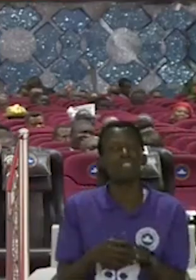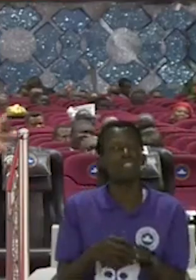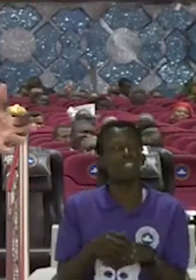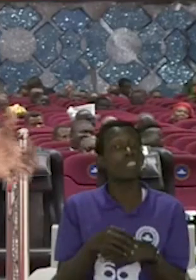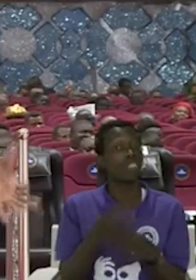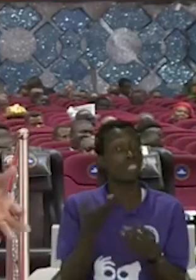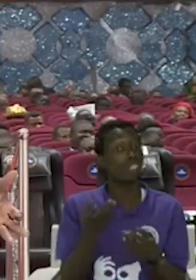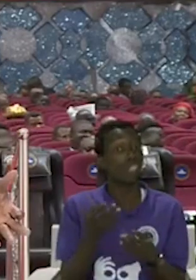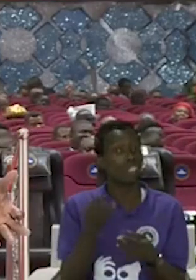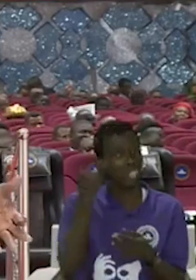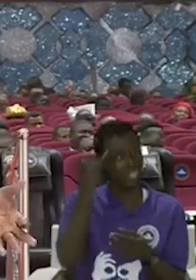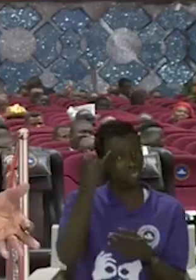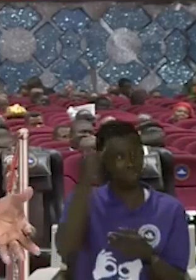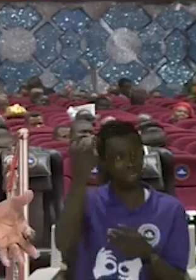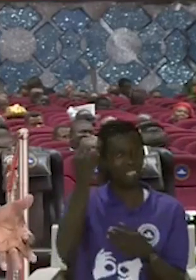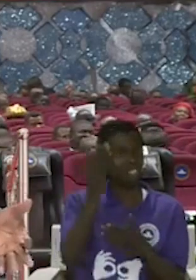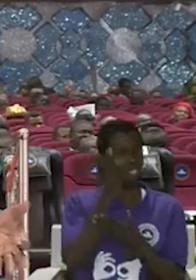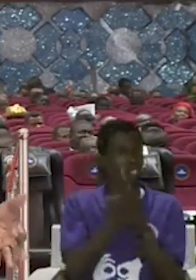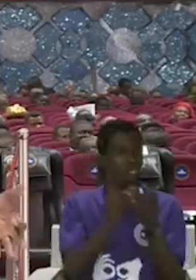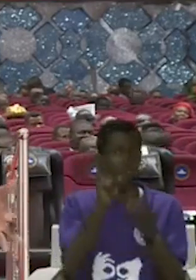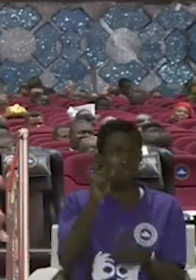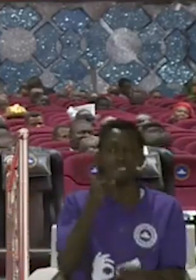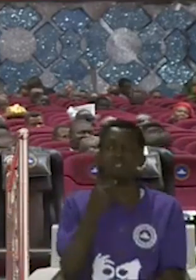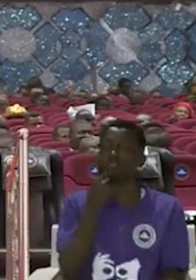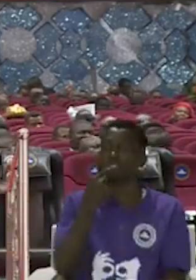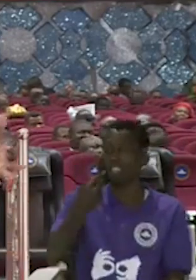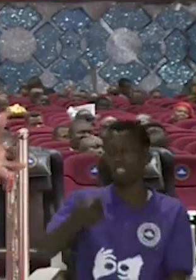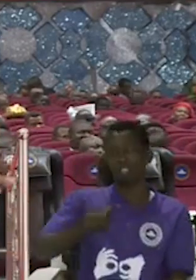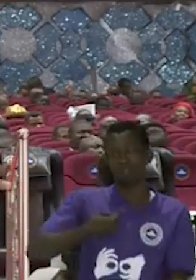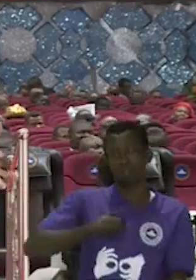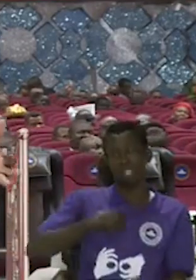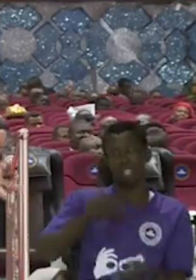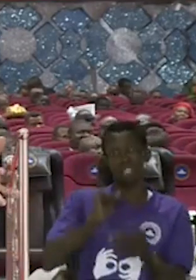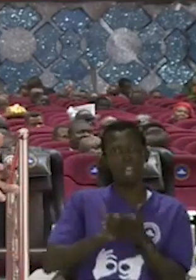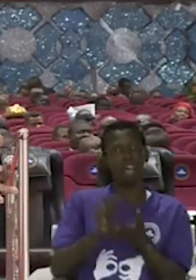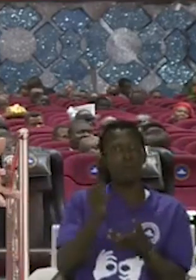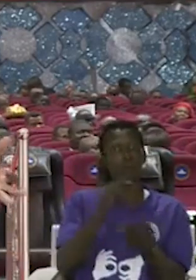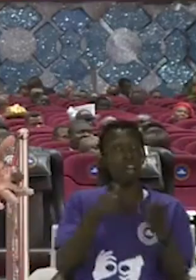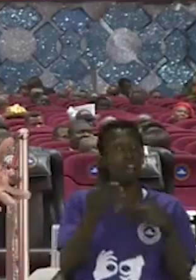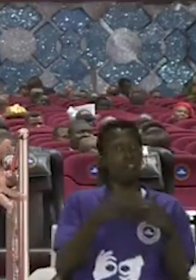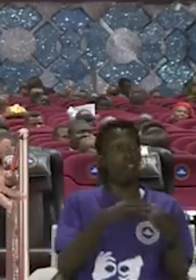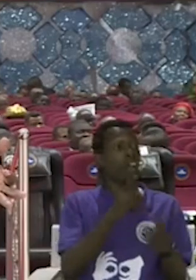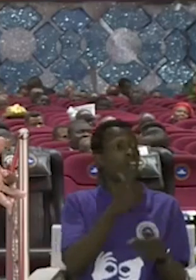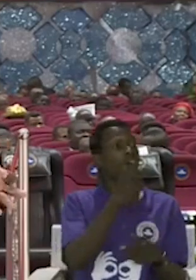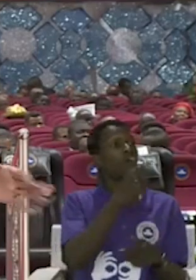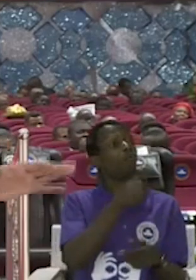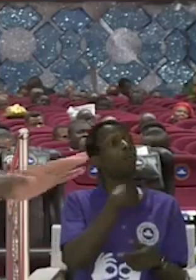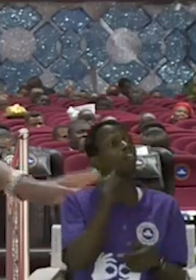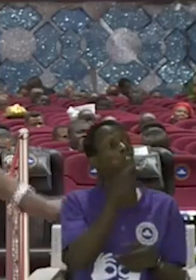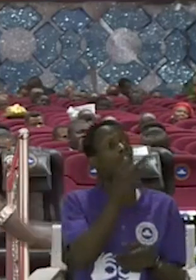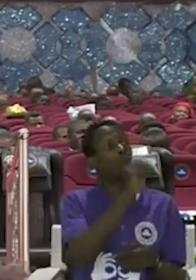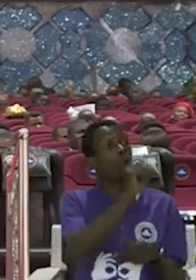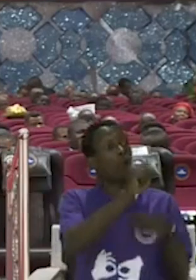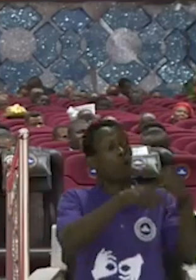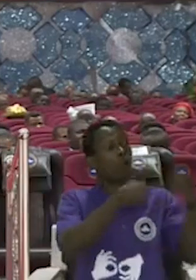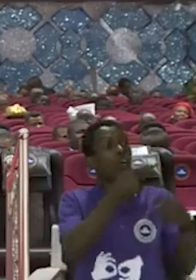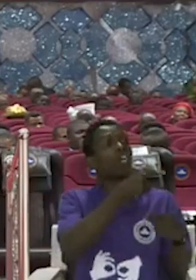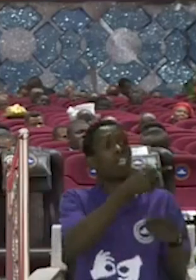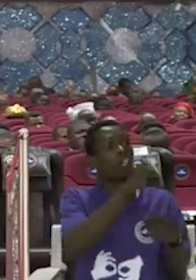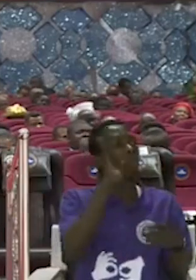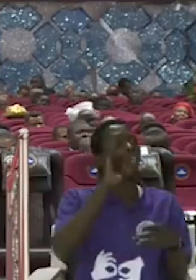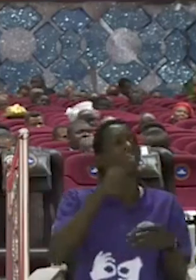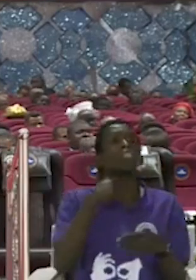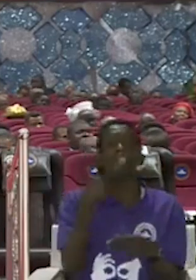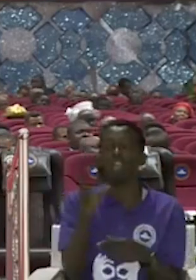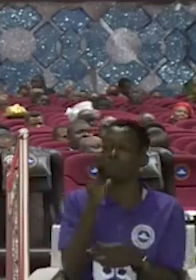Imagine somebody telling you that wherever Daddy Gio goes, he will ask Mommy Gio to stay at